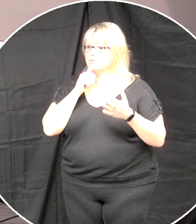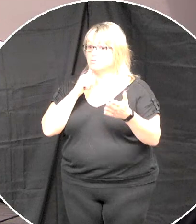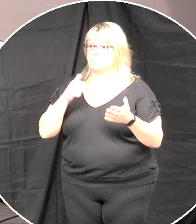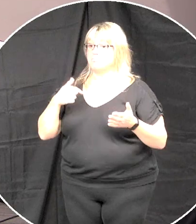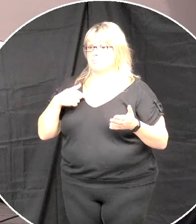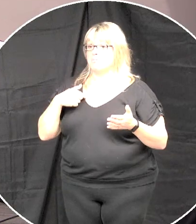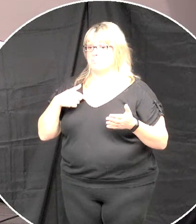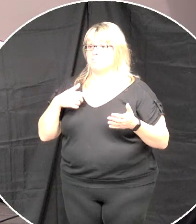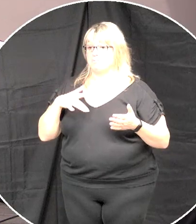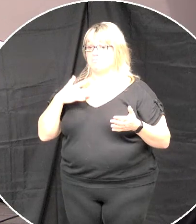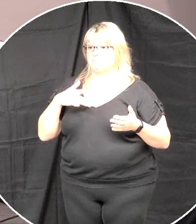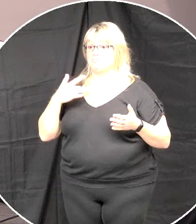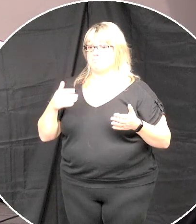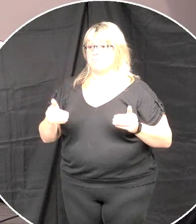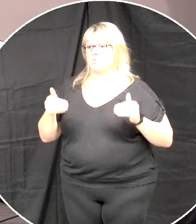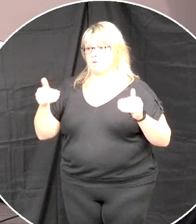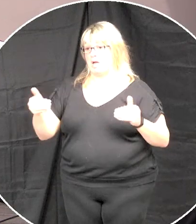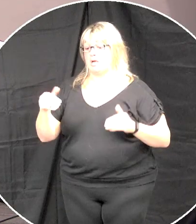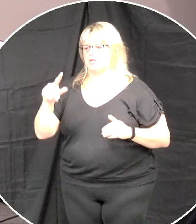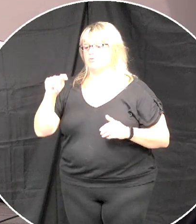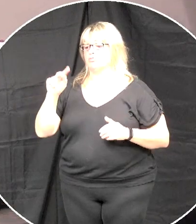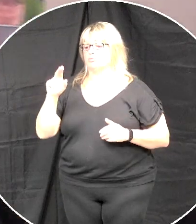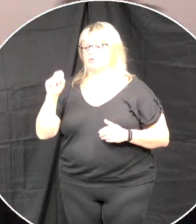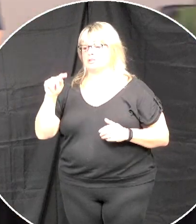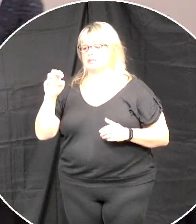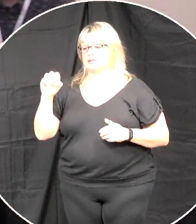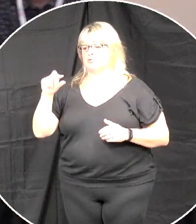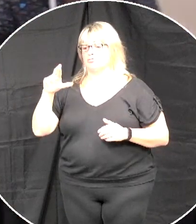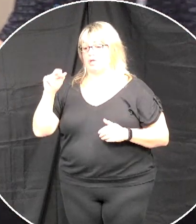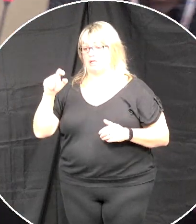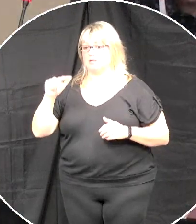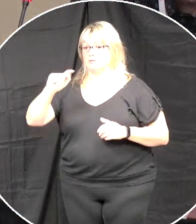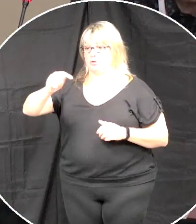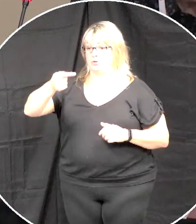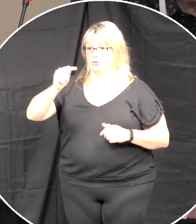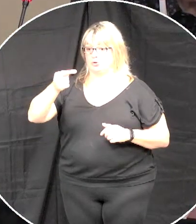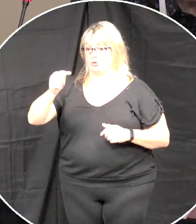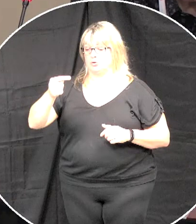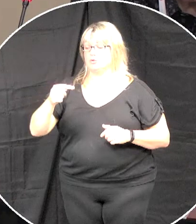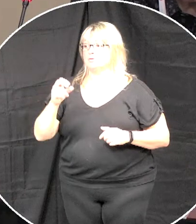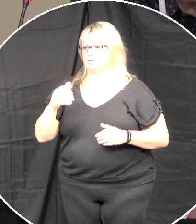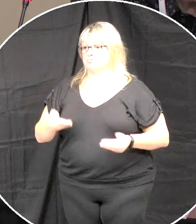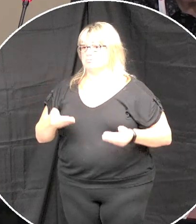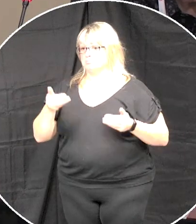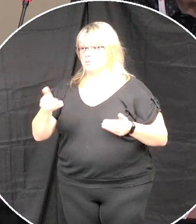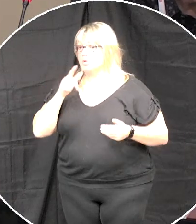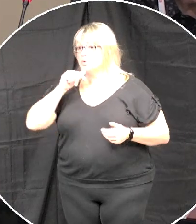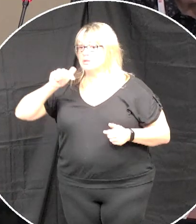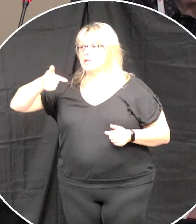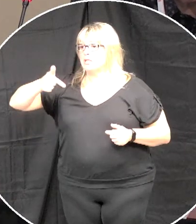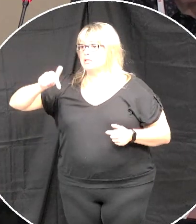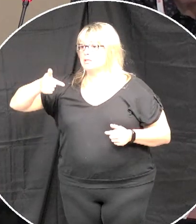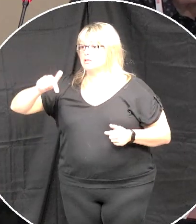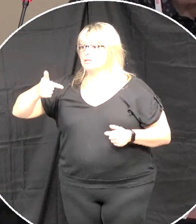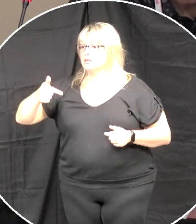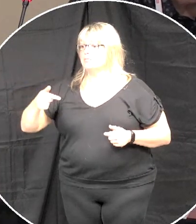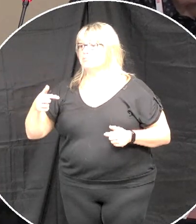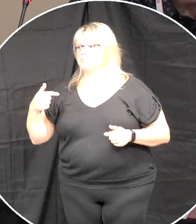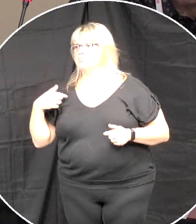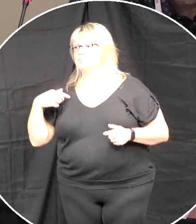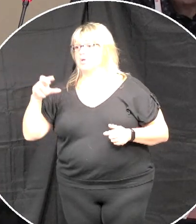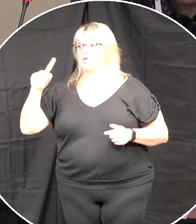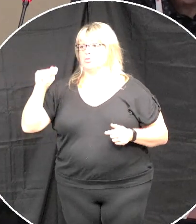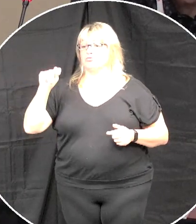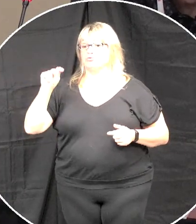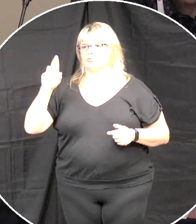Motion to approve, Trustee Grandy. So moved by Trustee Grandy. Thank you very much. I appreciate it. A seconder? Seconded, Trustee